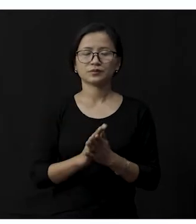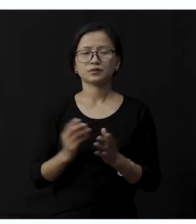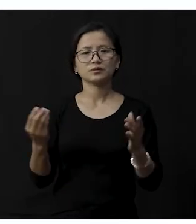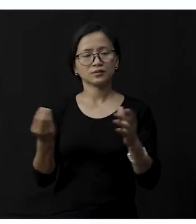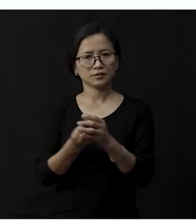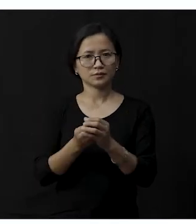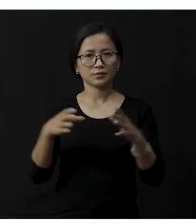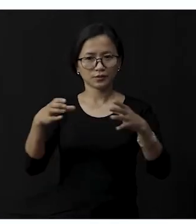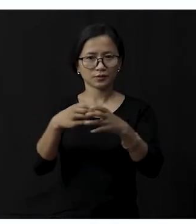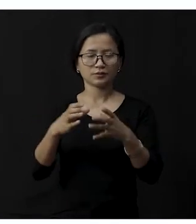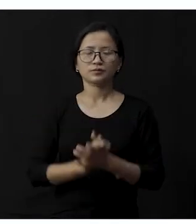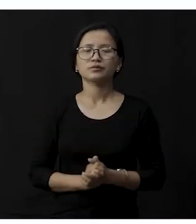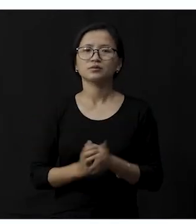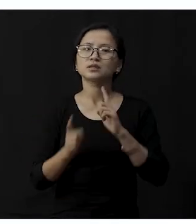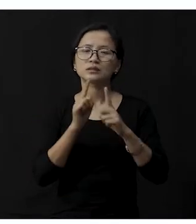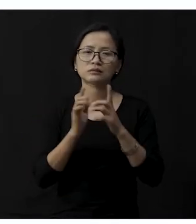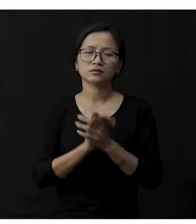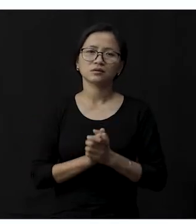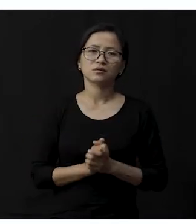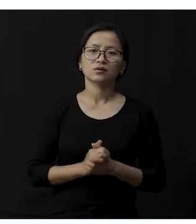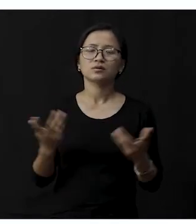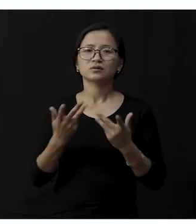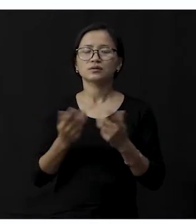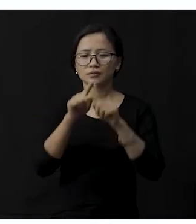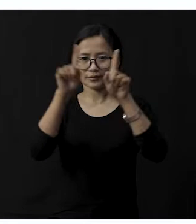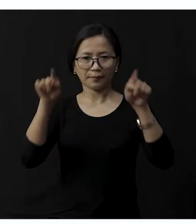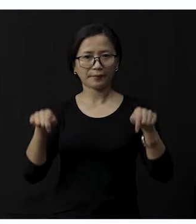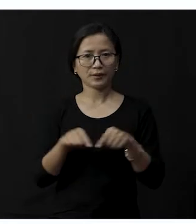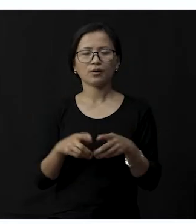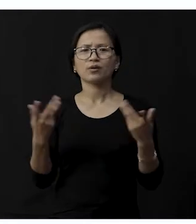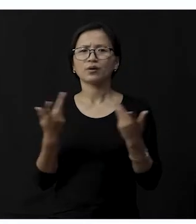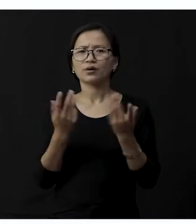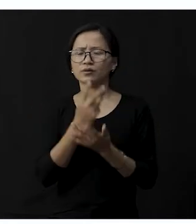start describing what is there in the picture. So whatever colors you see,